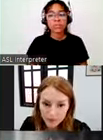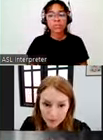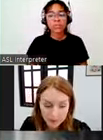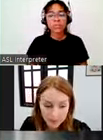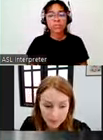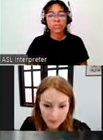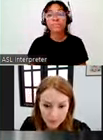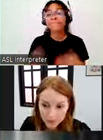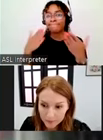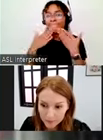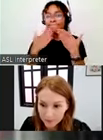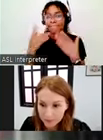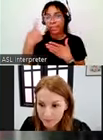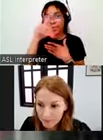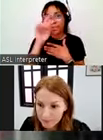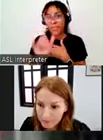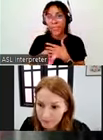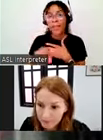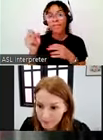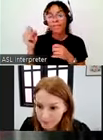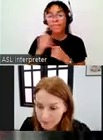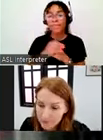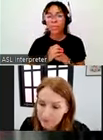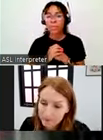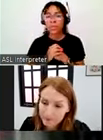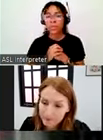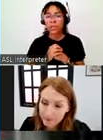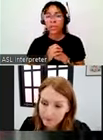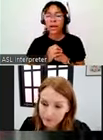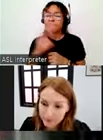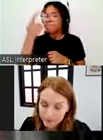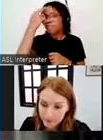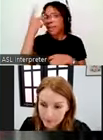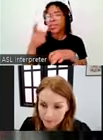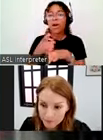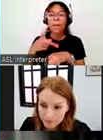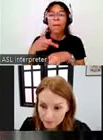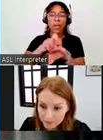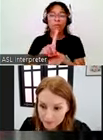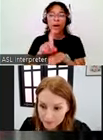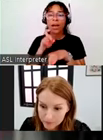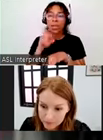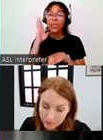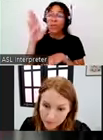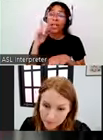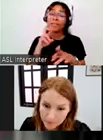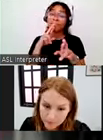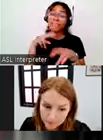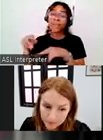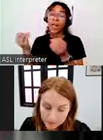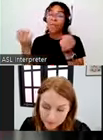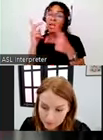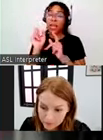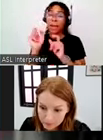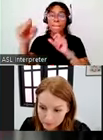Yeah, thank you for that question. I think, you know, PR100 is going to answer a lot of questions about